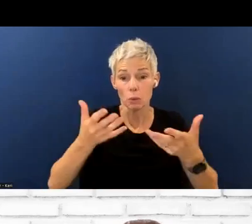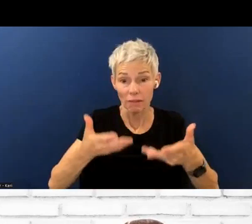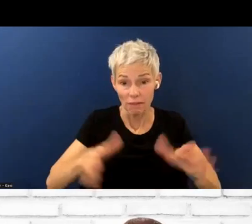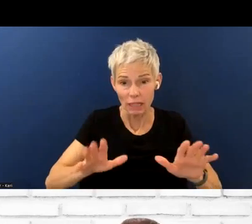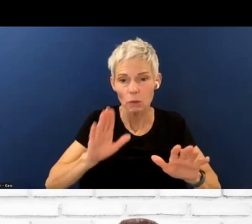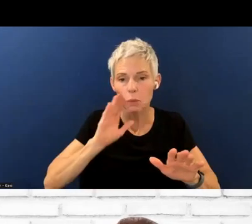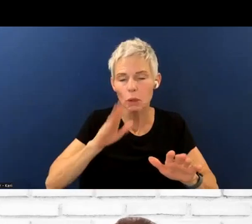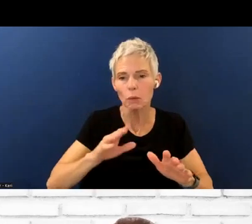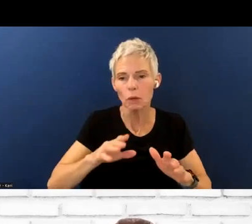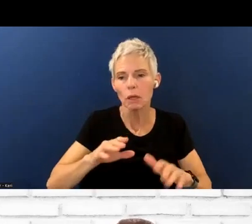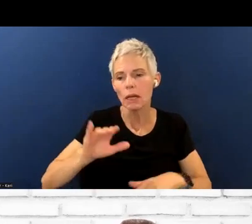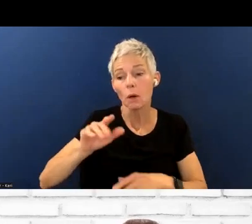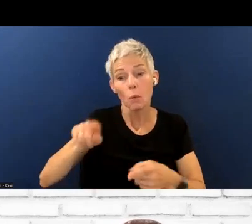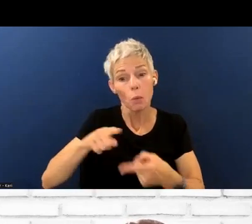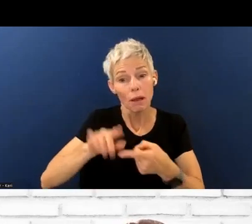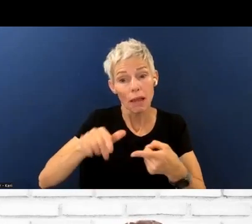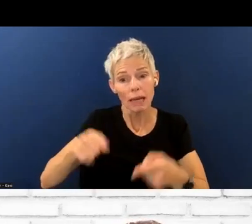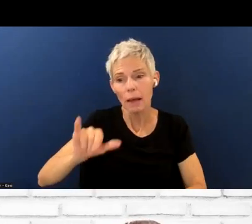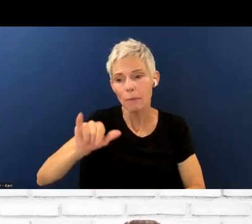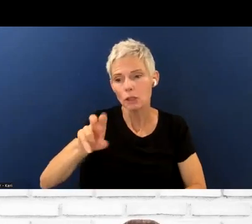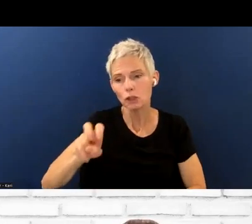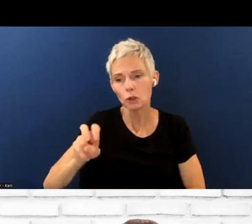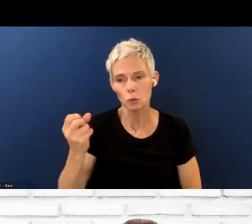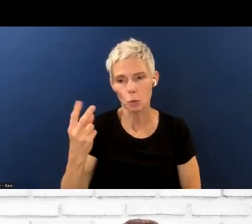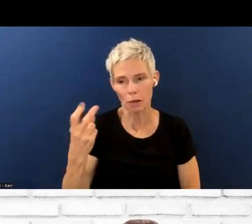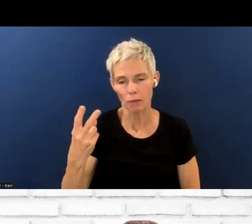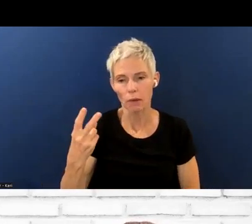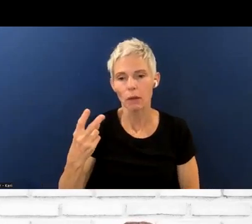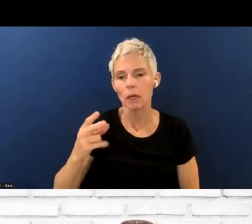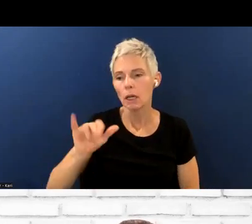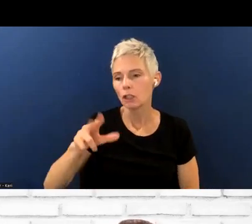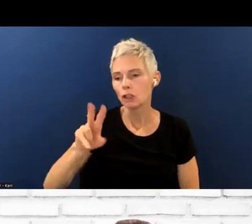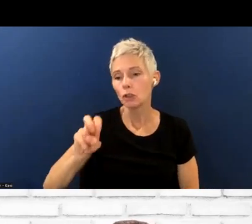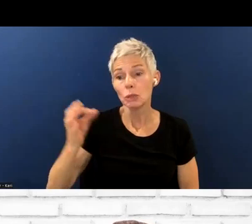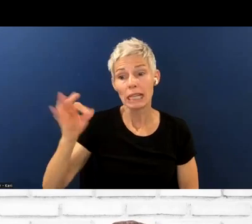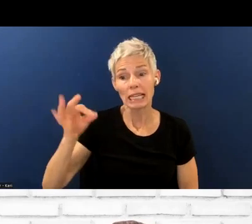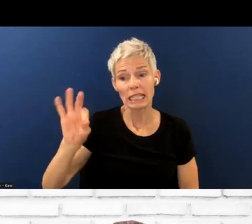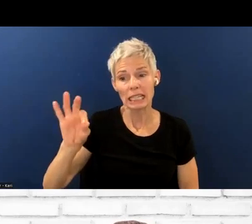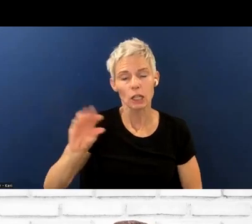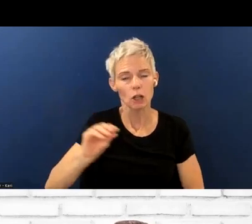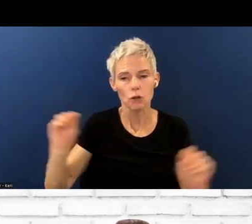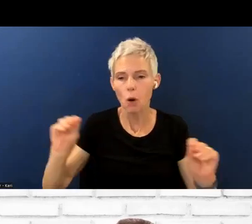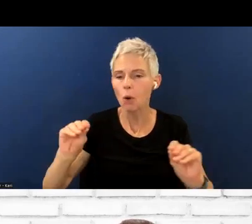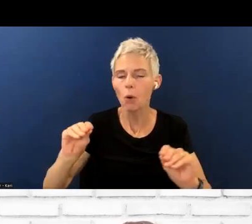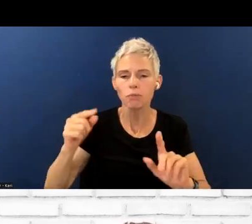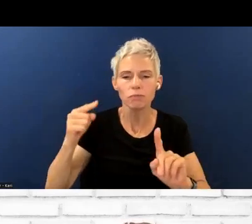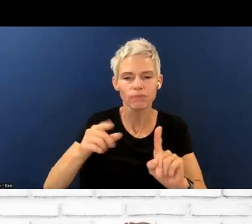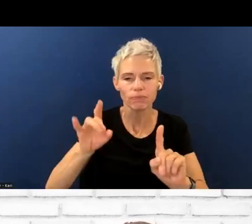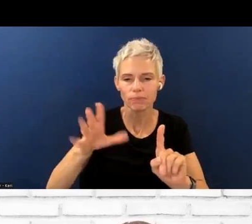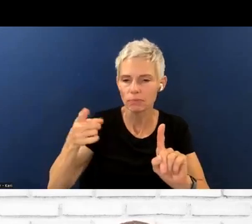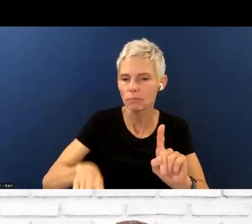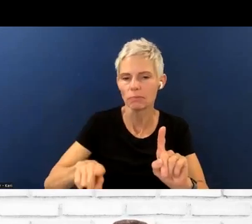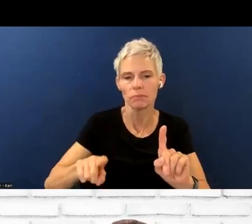be getting, that will be on June 12th. So June 19th, we will not have a crisis jam.